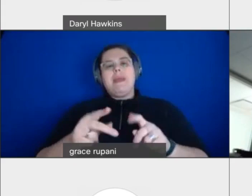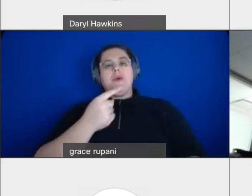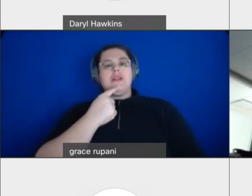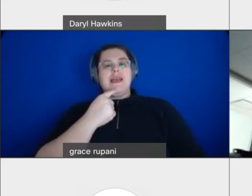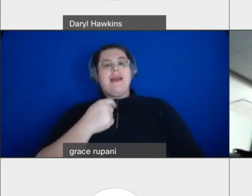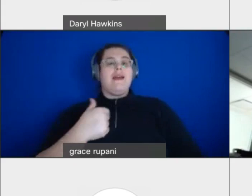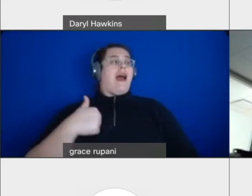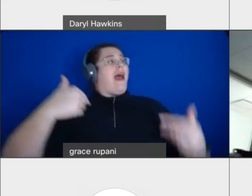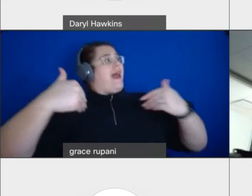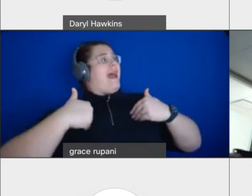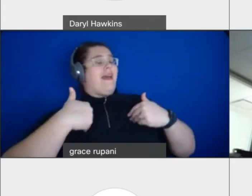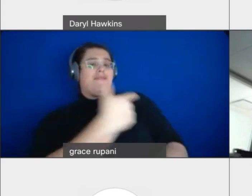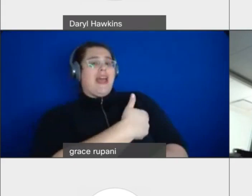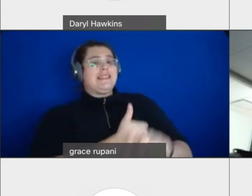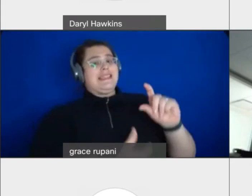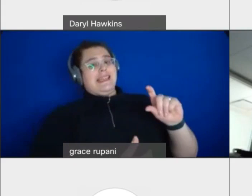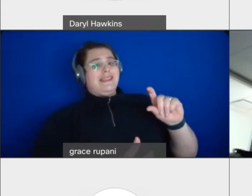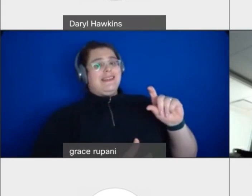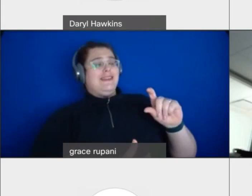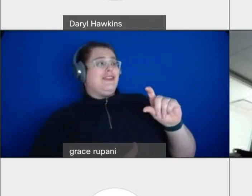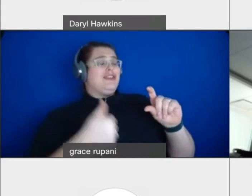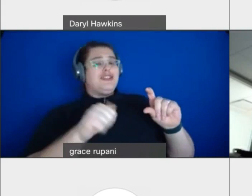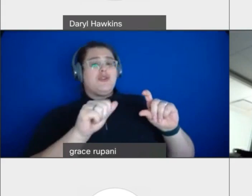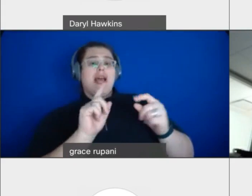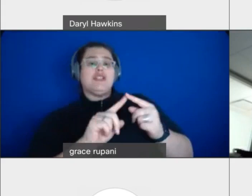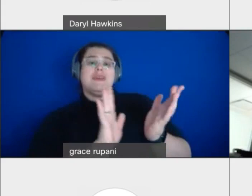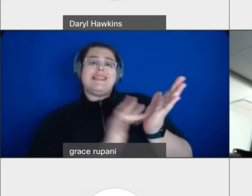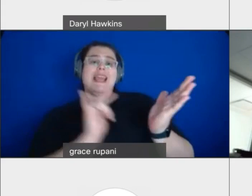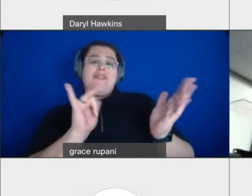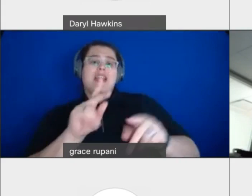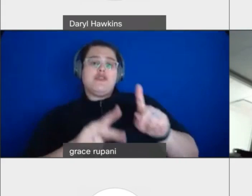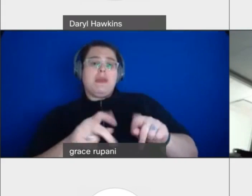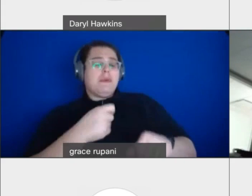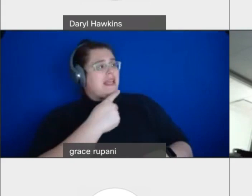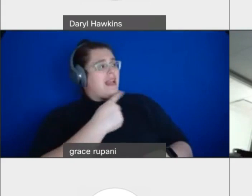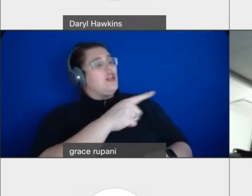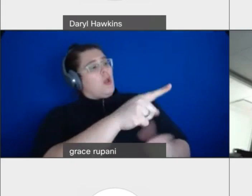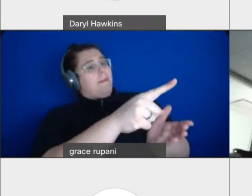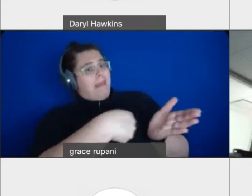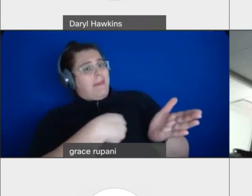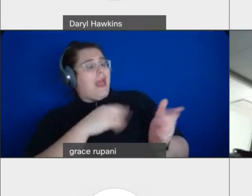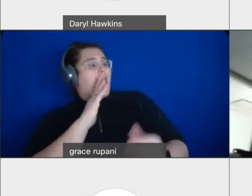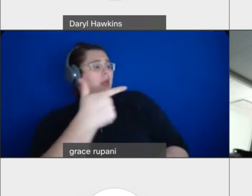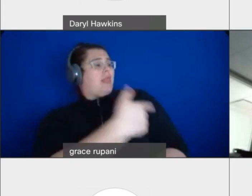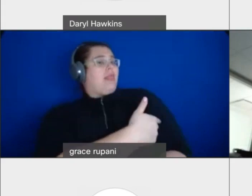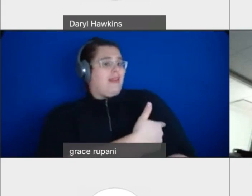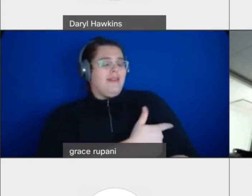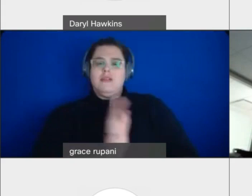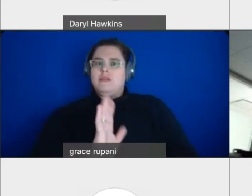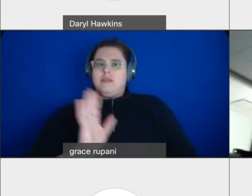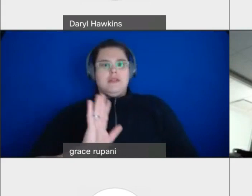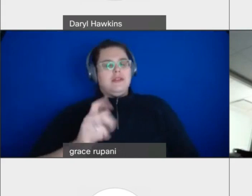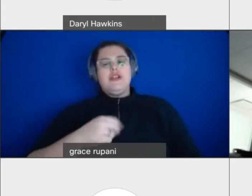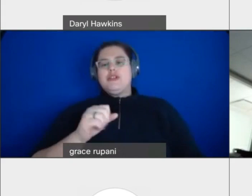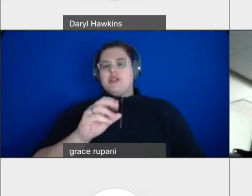vaccine and trying to defraud people in terms of charging prices for it. So I would encourage any and all on this call